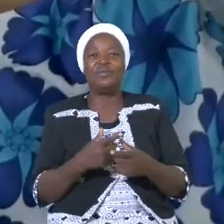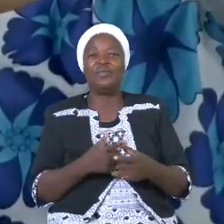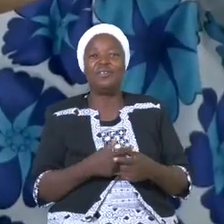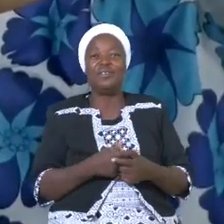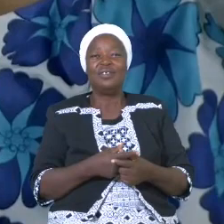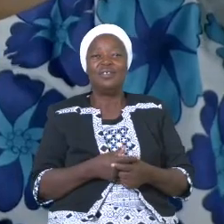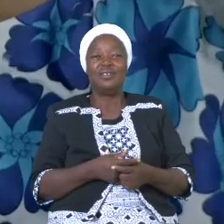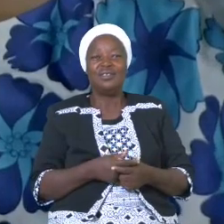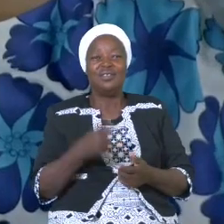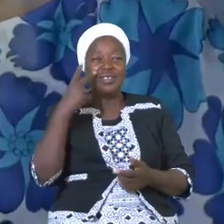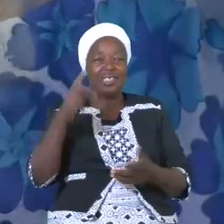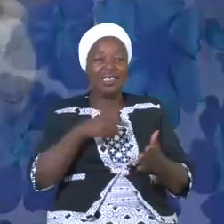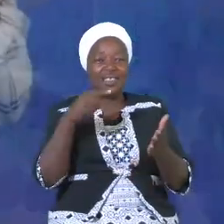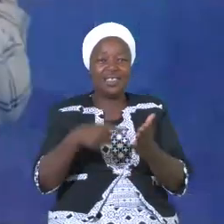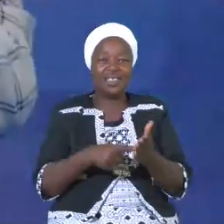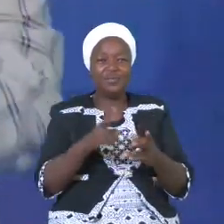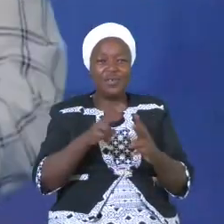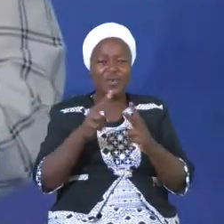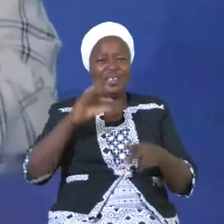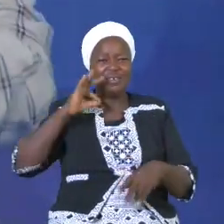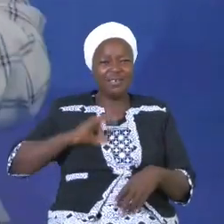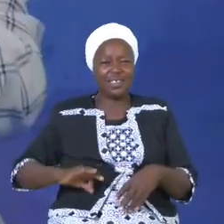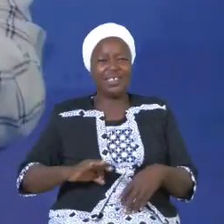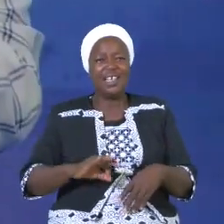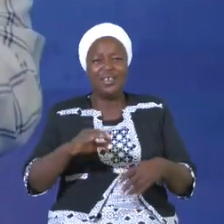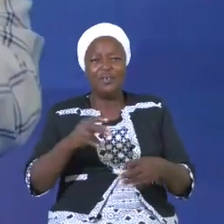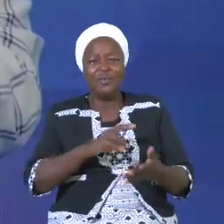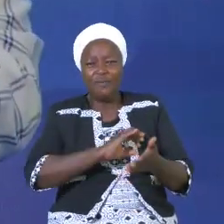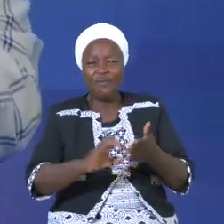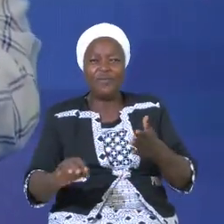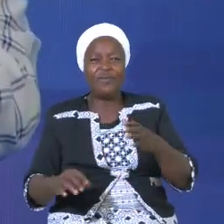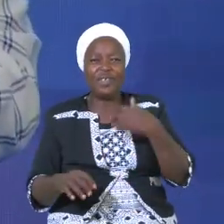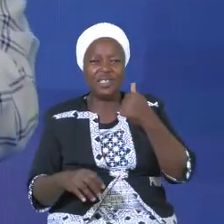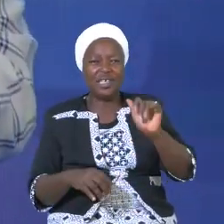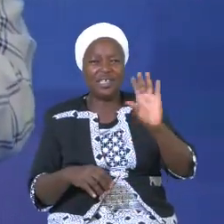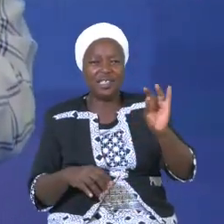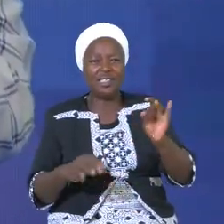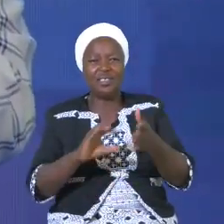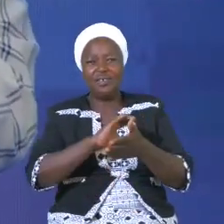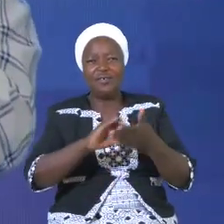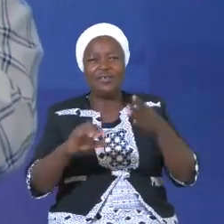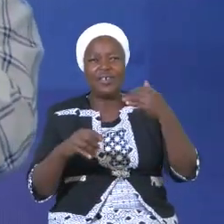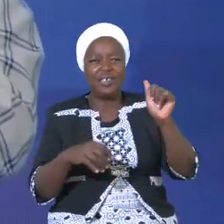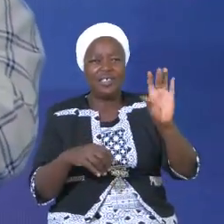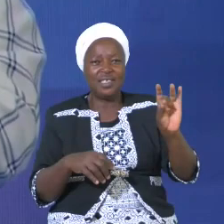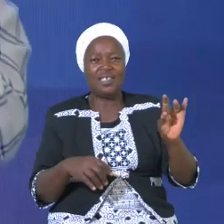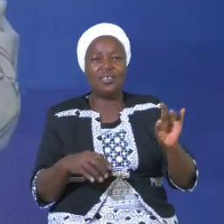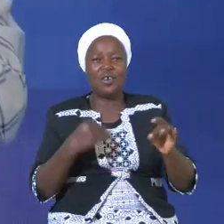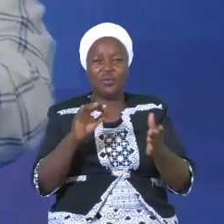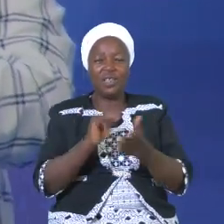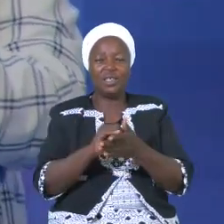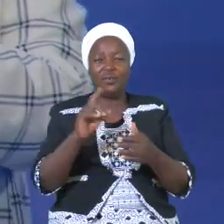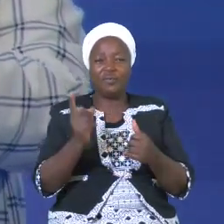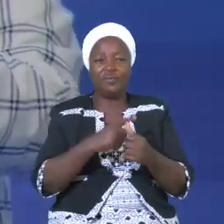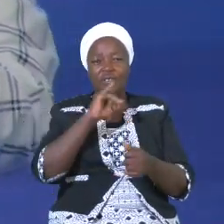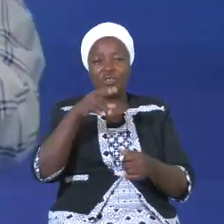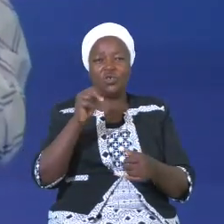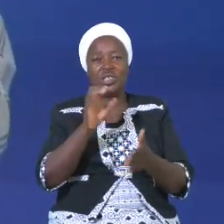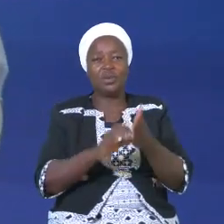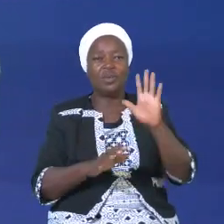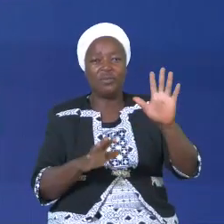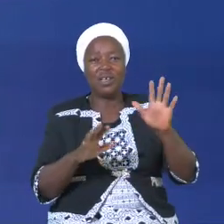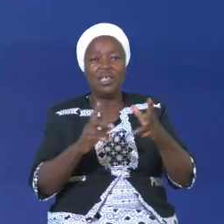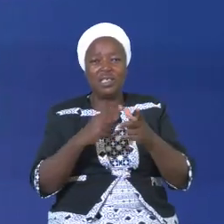look at this interesting verse verse 18 verse 18 of that first john chapter 5 he said we